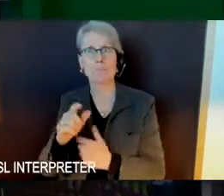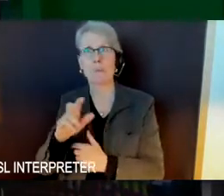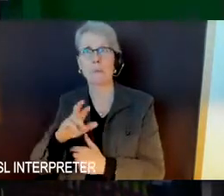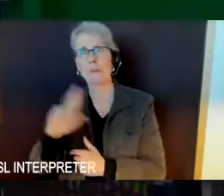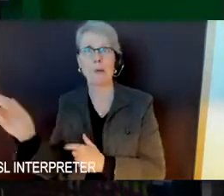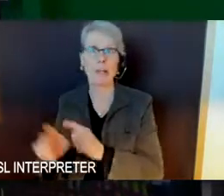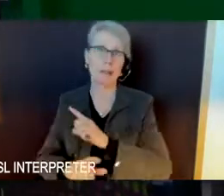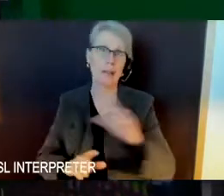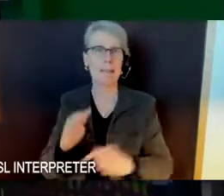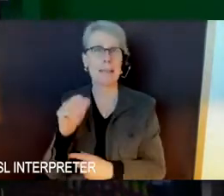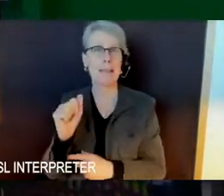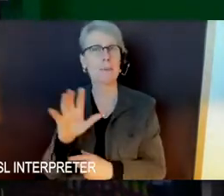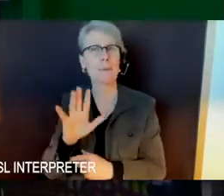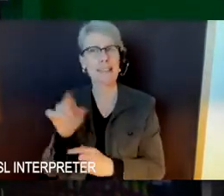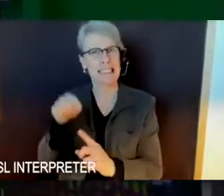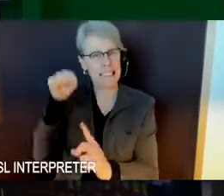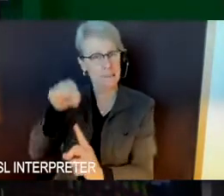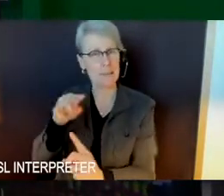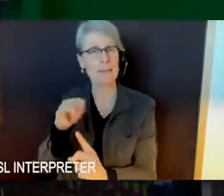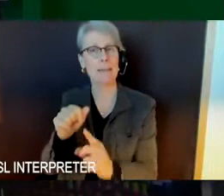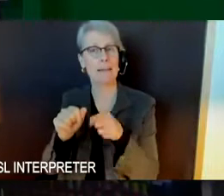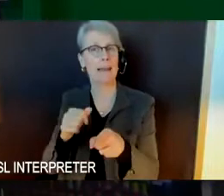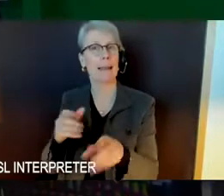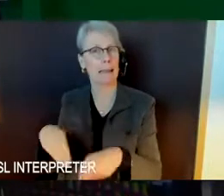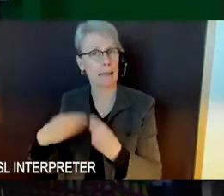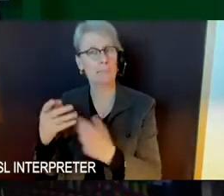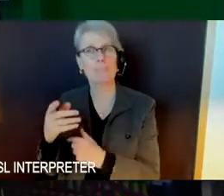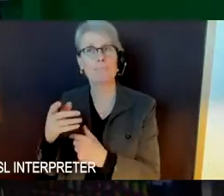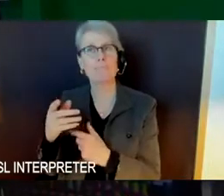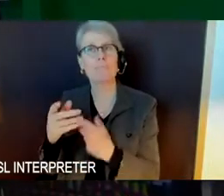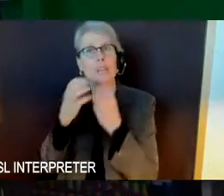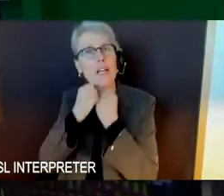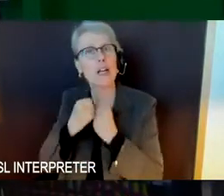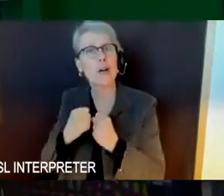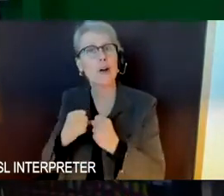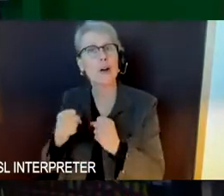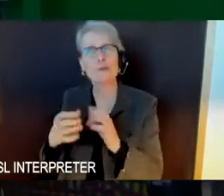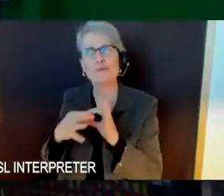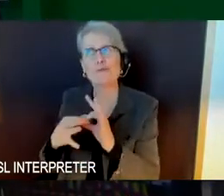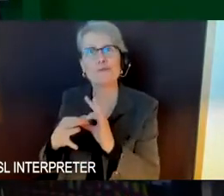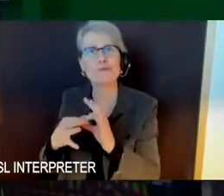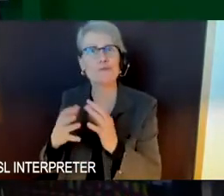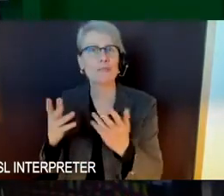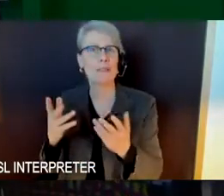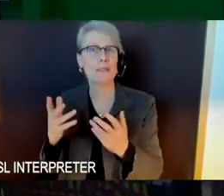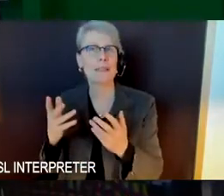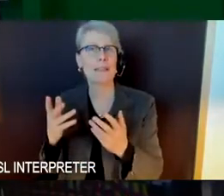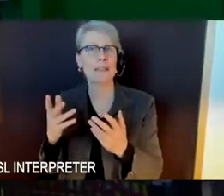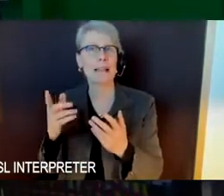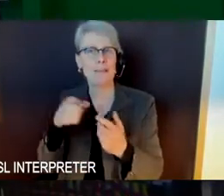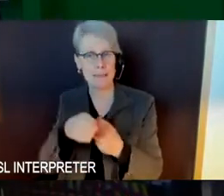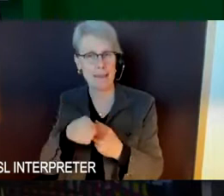is not highly polarizing media. This is a media that creates a sense of a caring